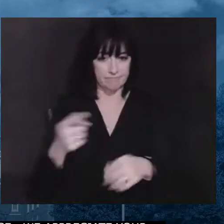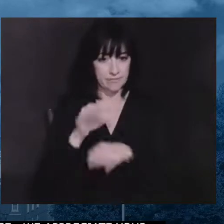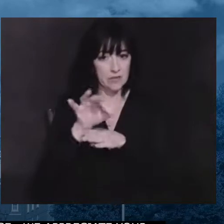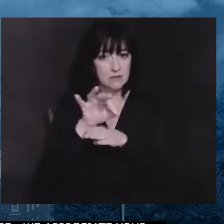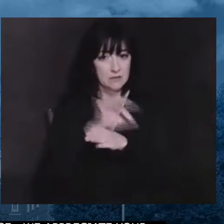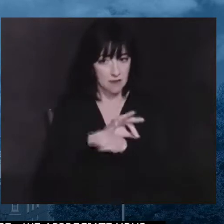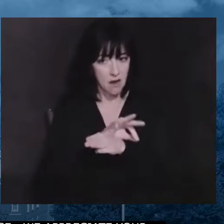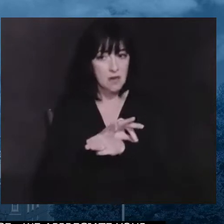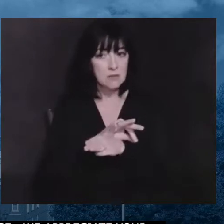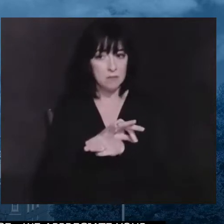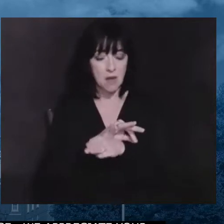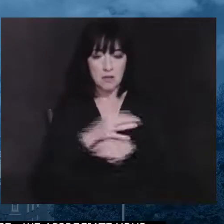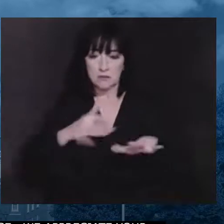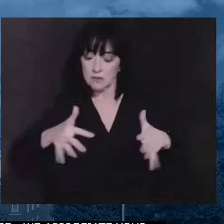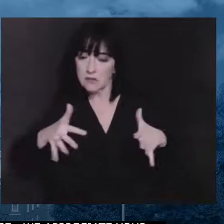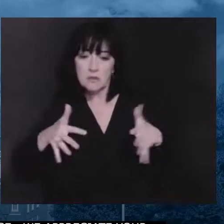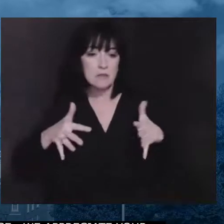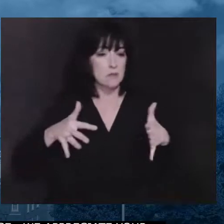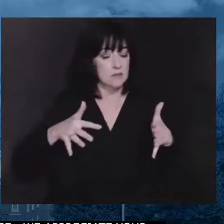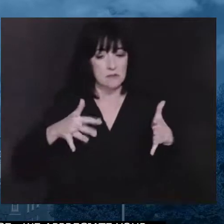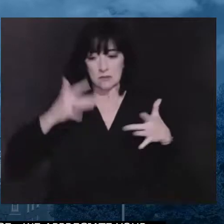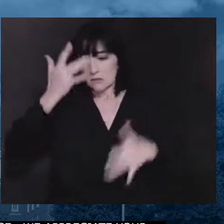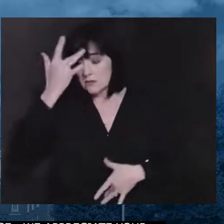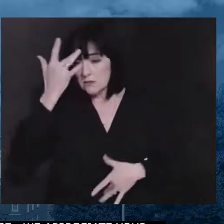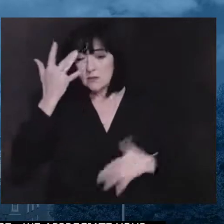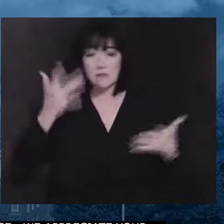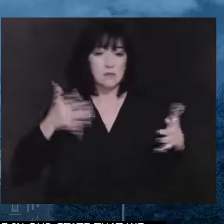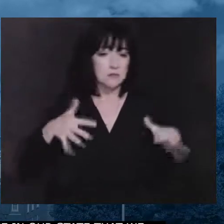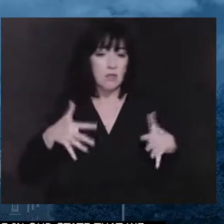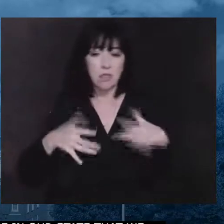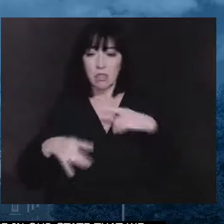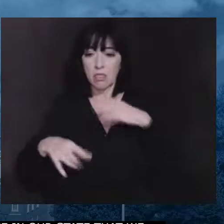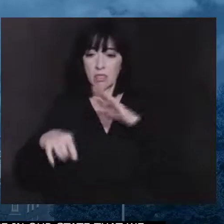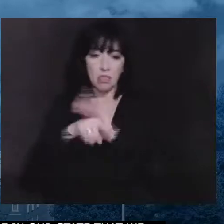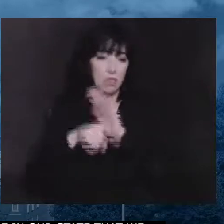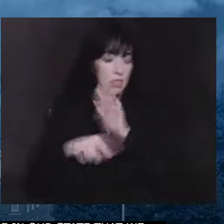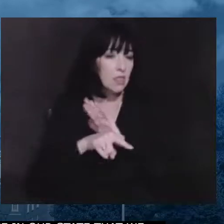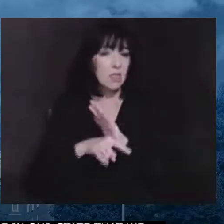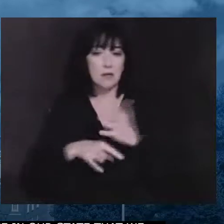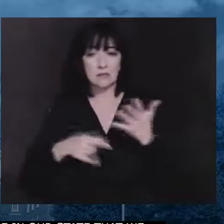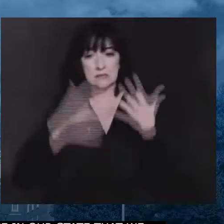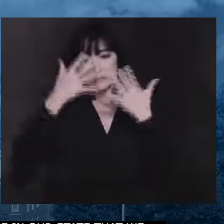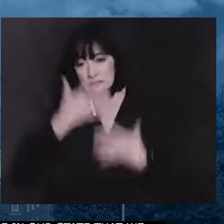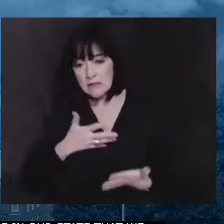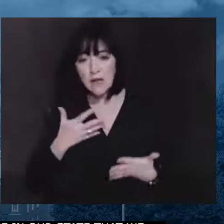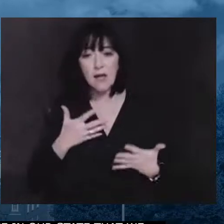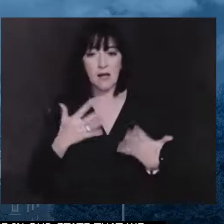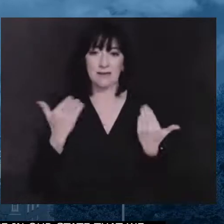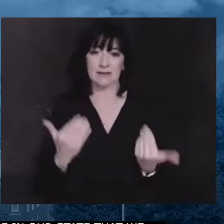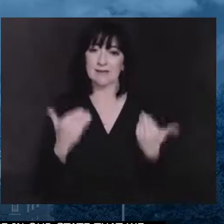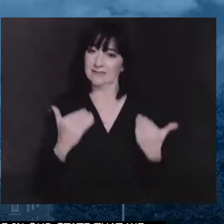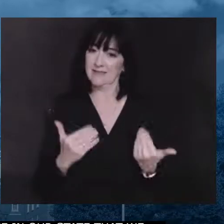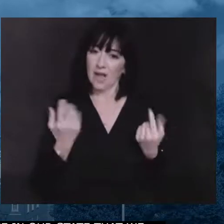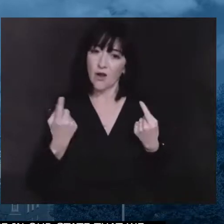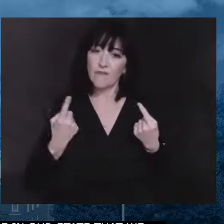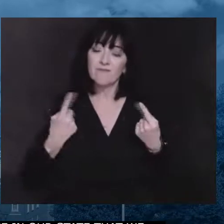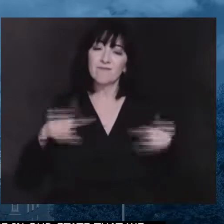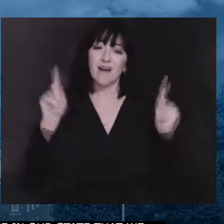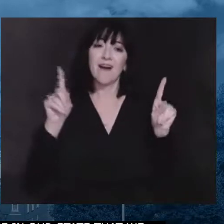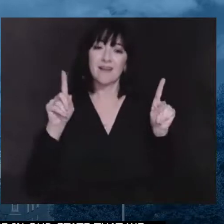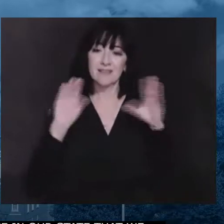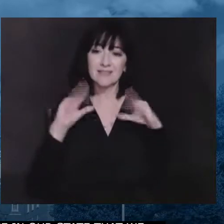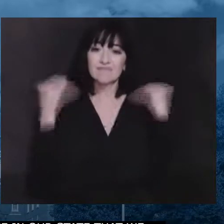a result of social and congregate gatherings over the kind of Halloween,